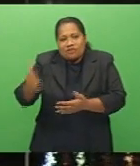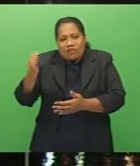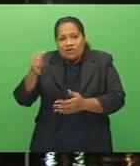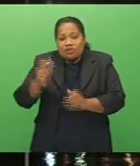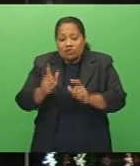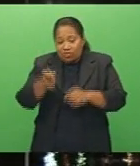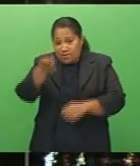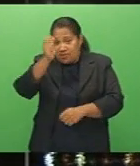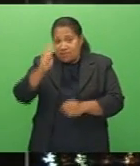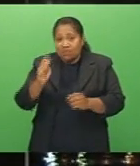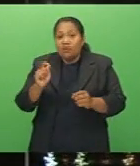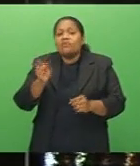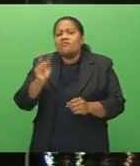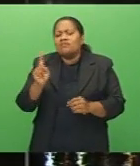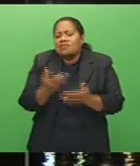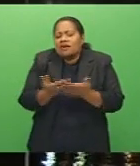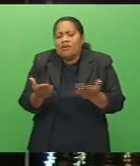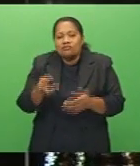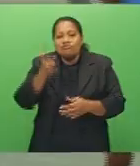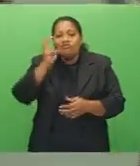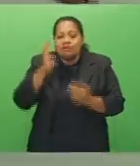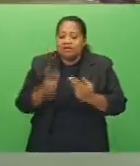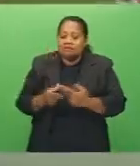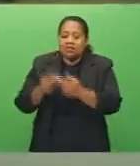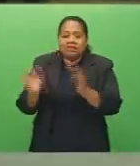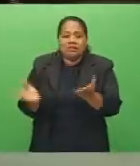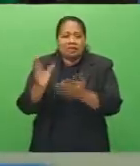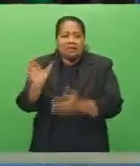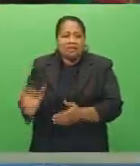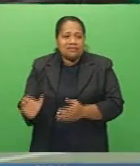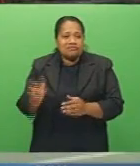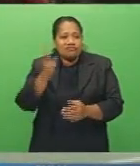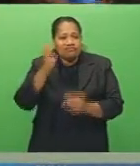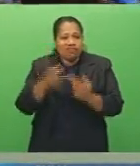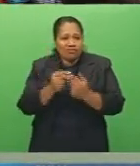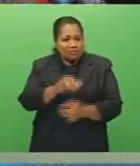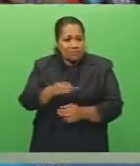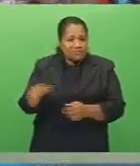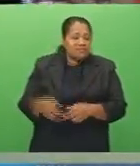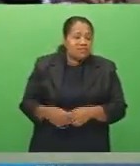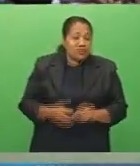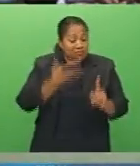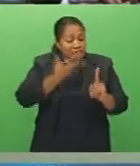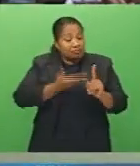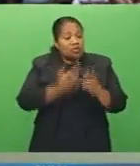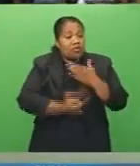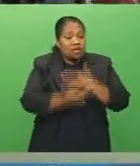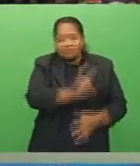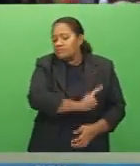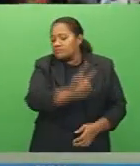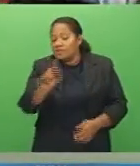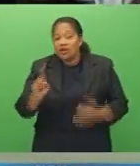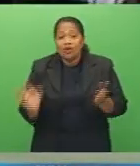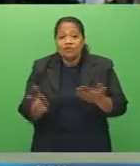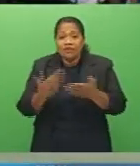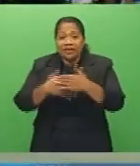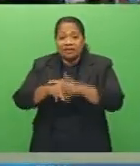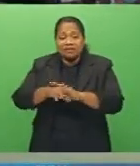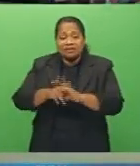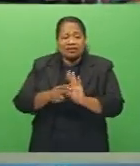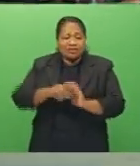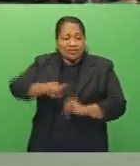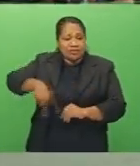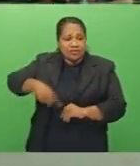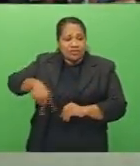younger players. Venina Rakautonga reports. Natiri returned to play in the Suva Netball Club competition for the love of the